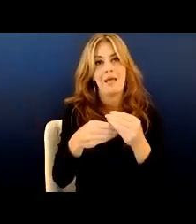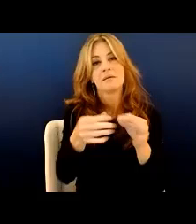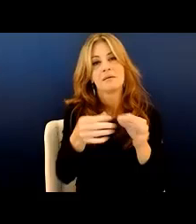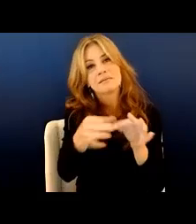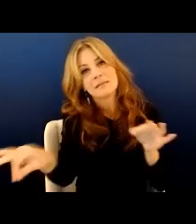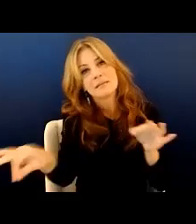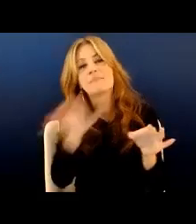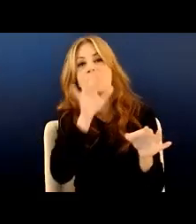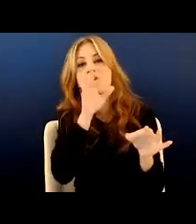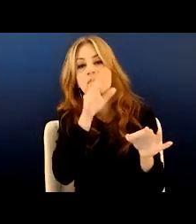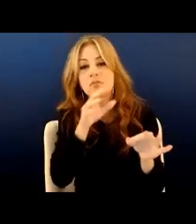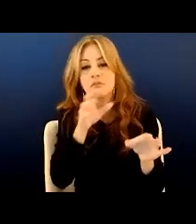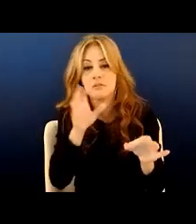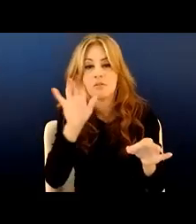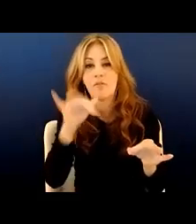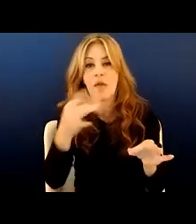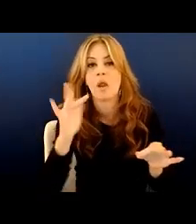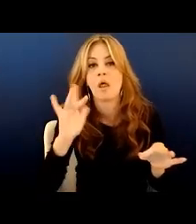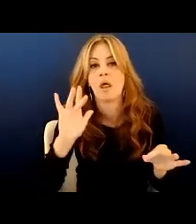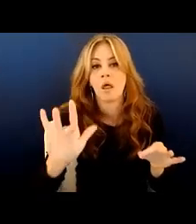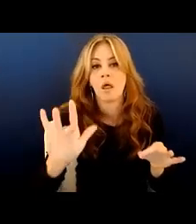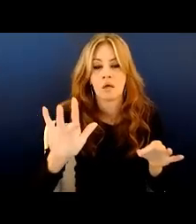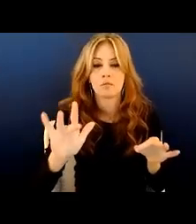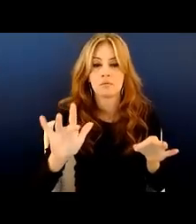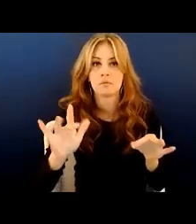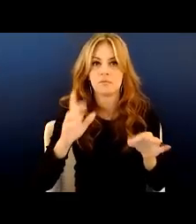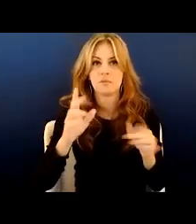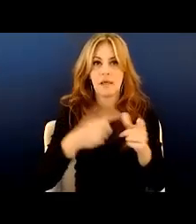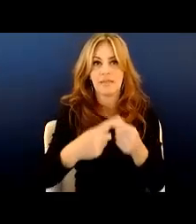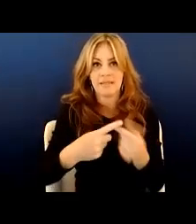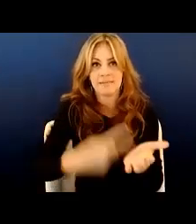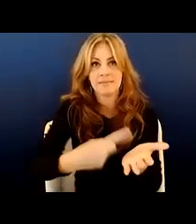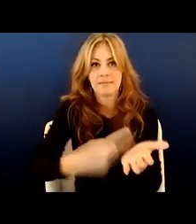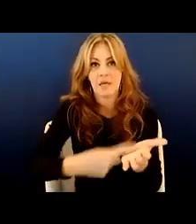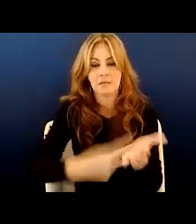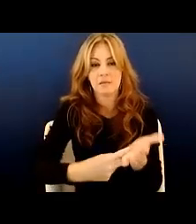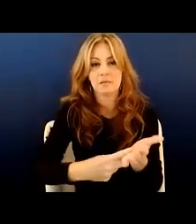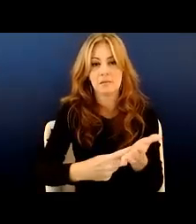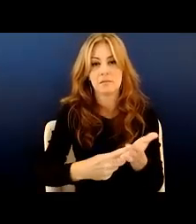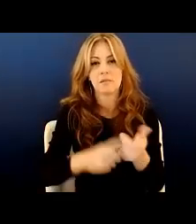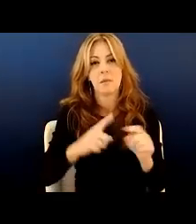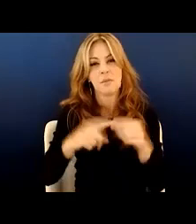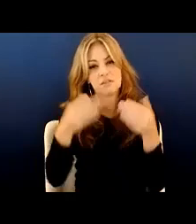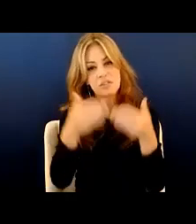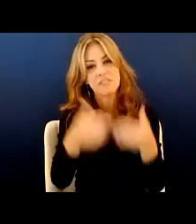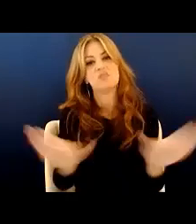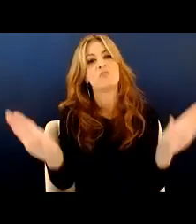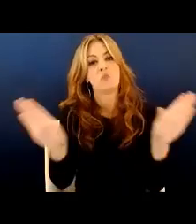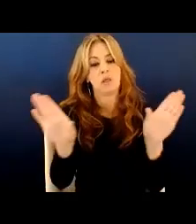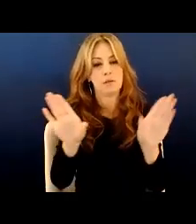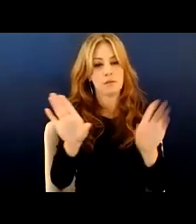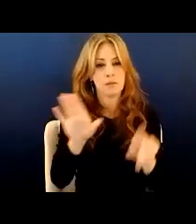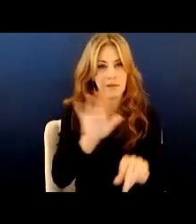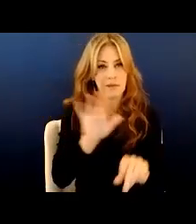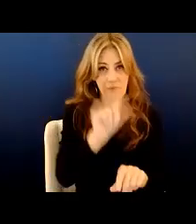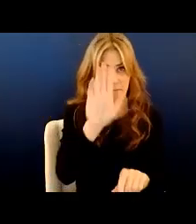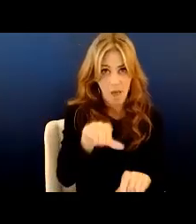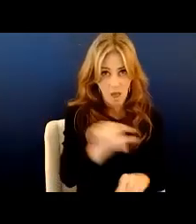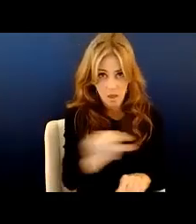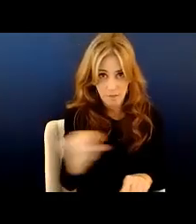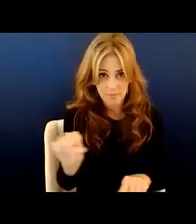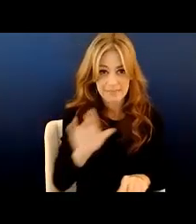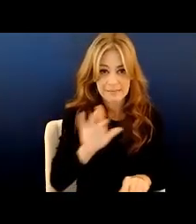just play this right now and then talk a little bit about it. But there's a general narration button that you can add when you're in your